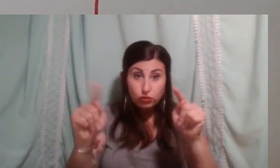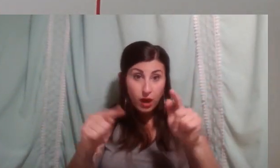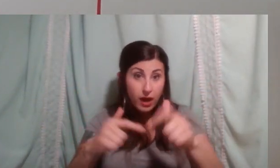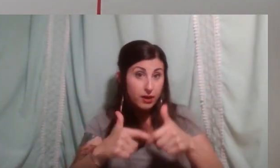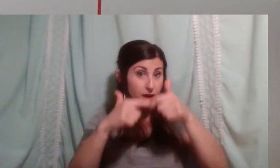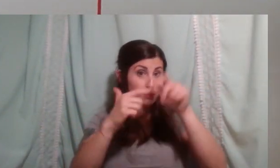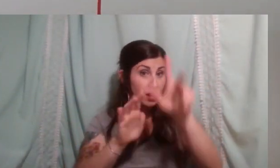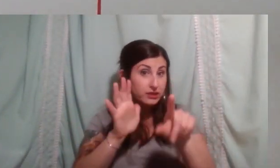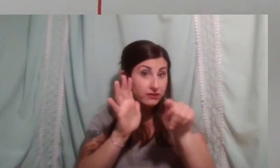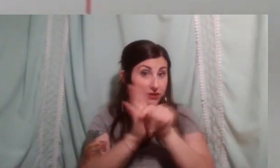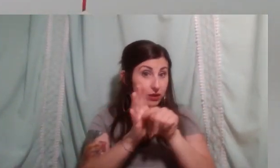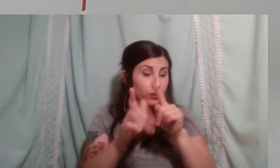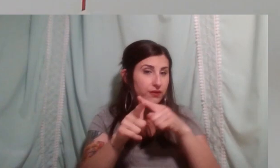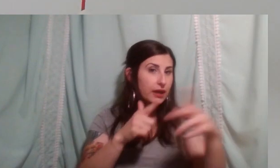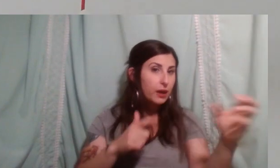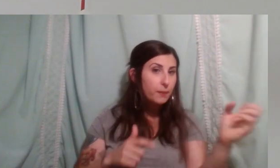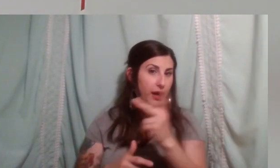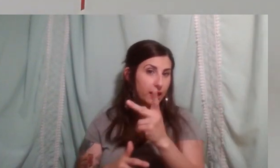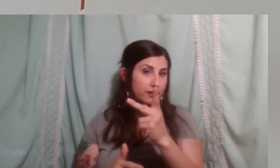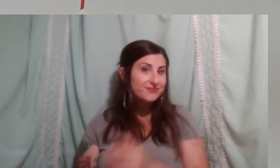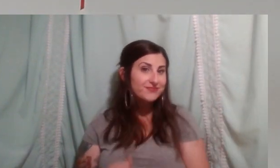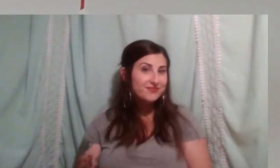those. Go ahead and pause now and then come back.